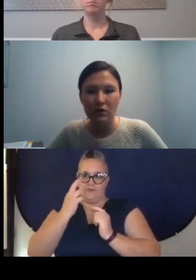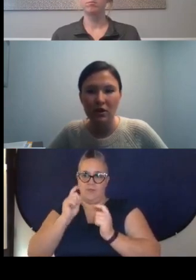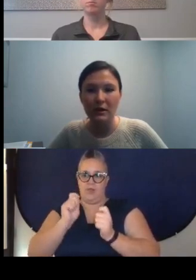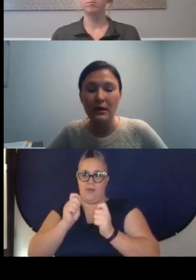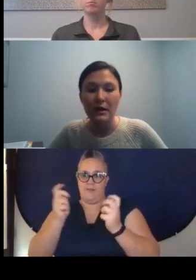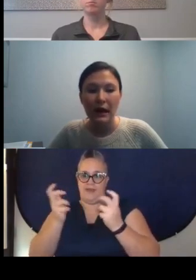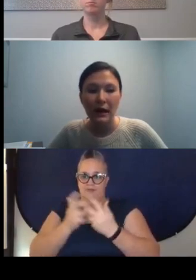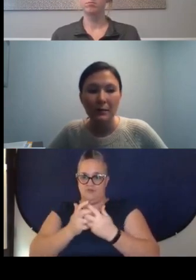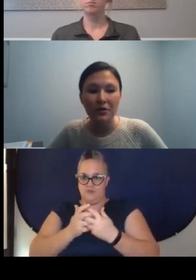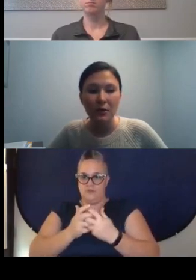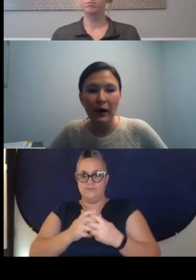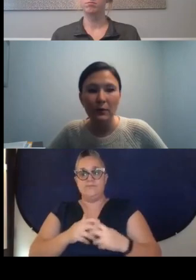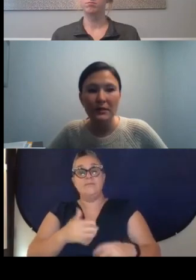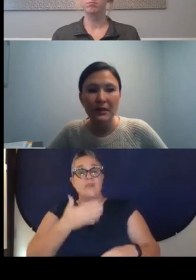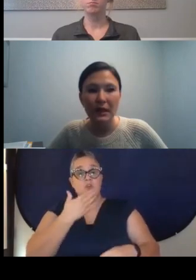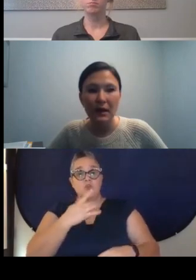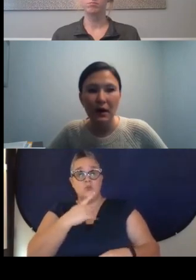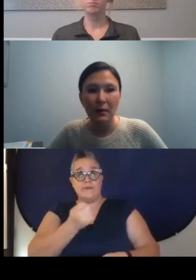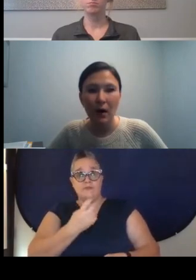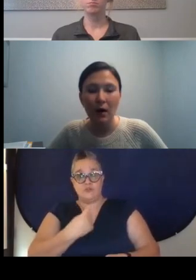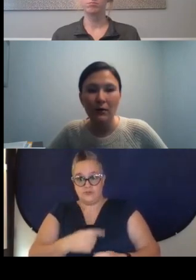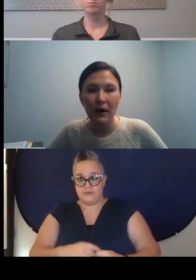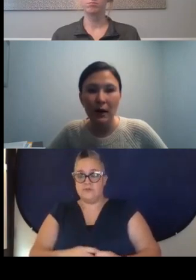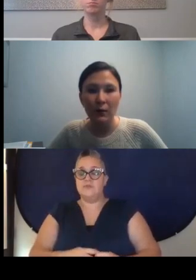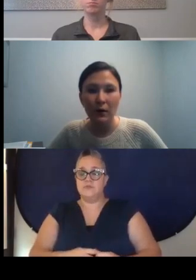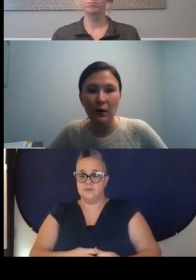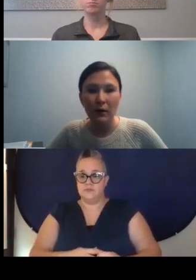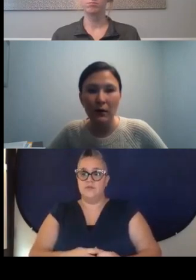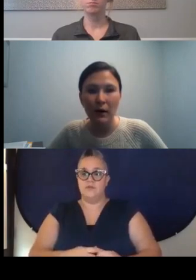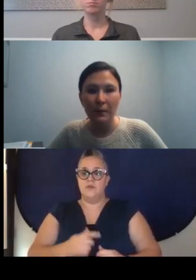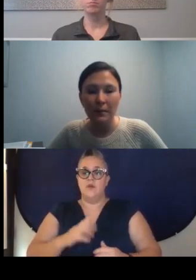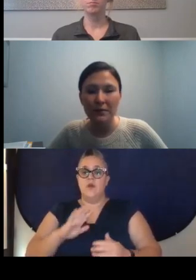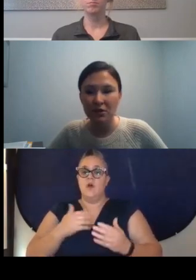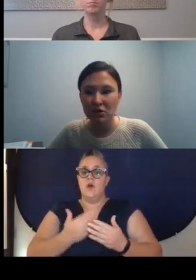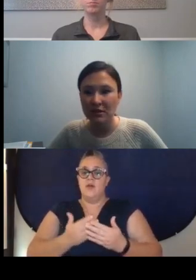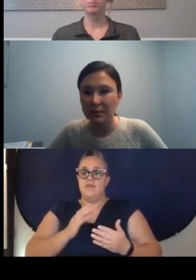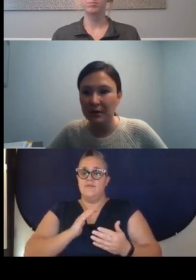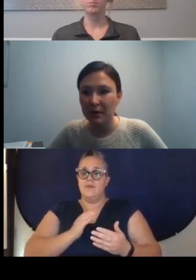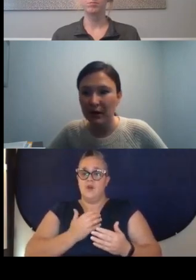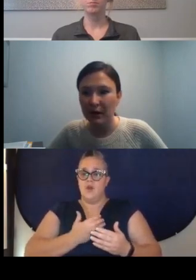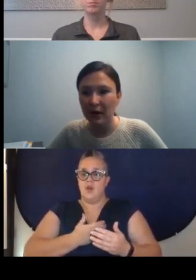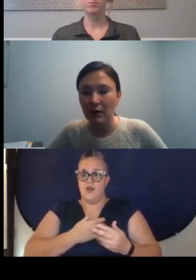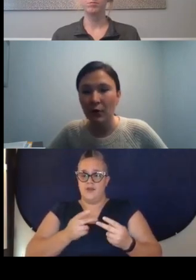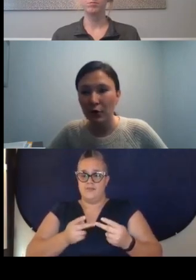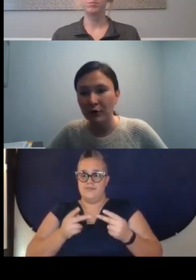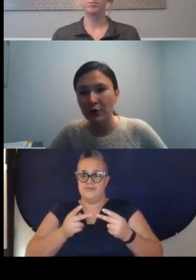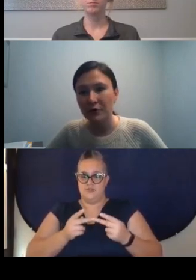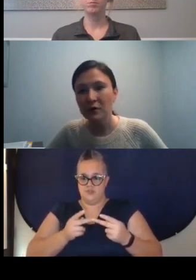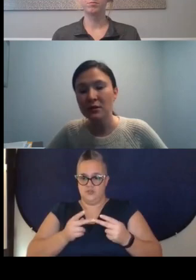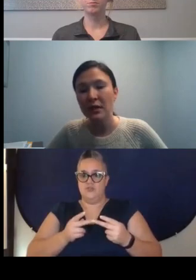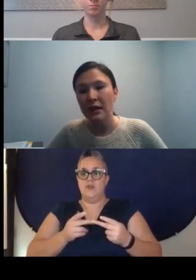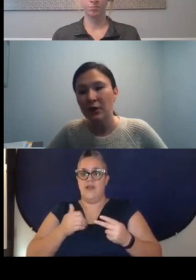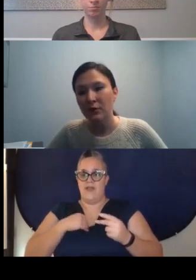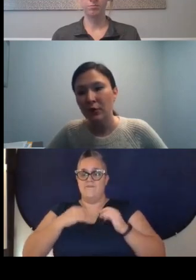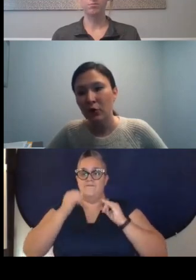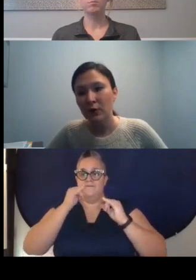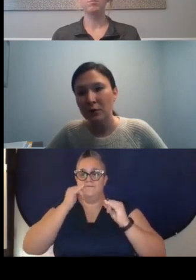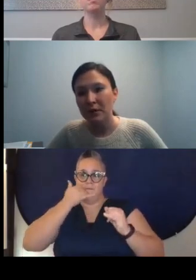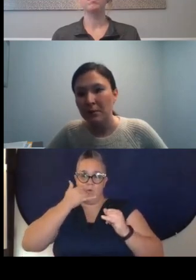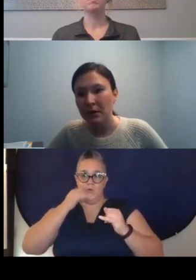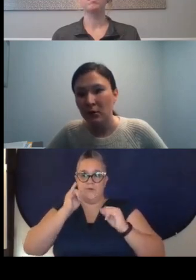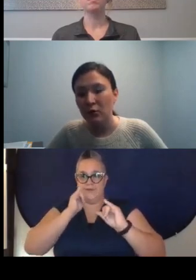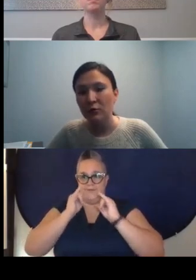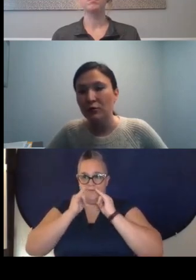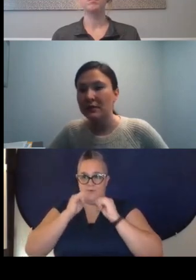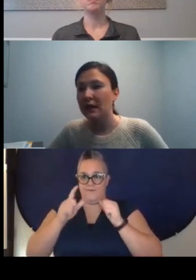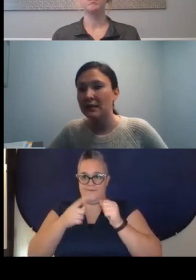Yeah, good question. So I would say all of our positions typically are getting a phone interview first, and your phone interview